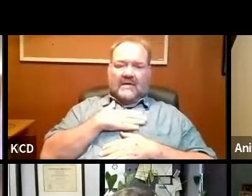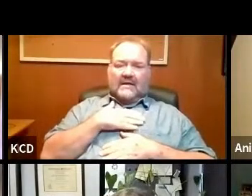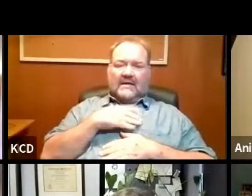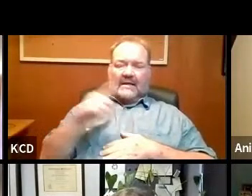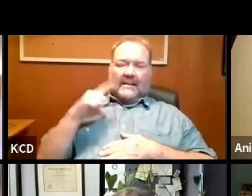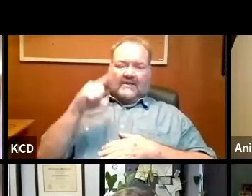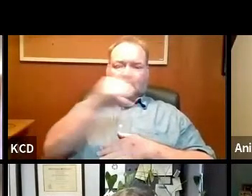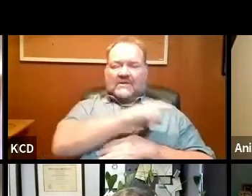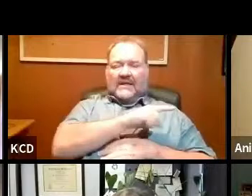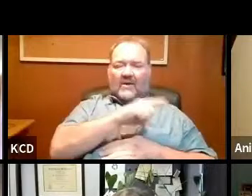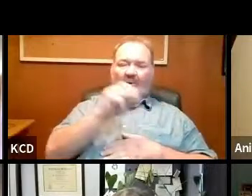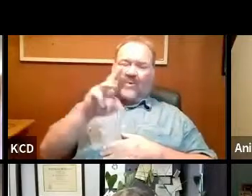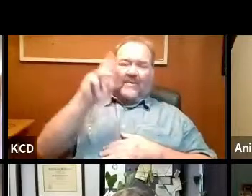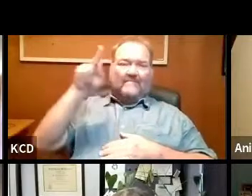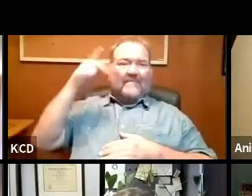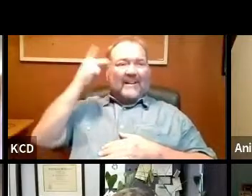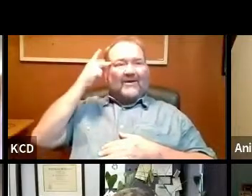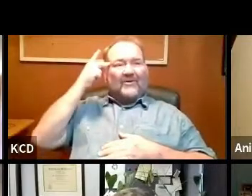legislative or political